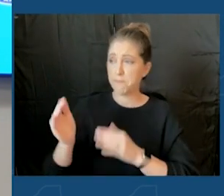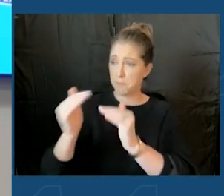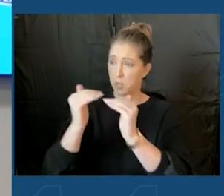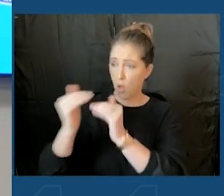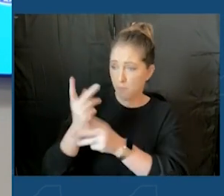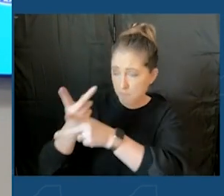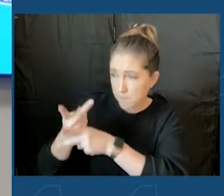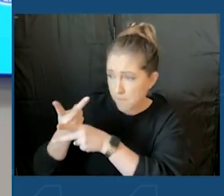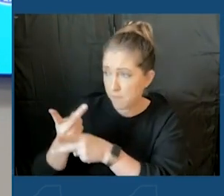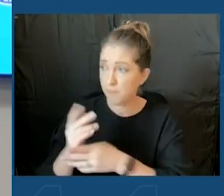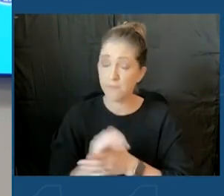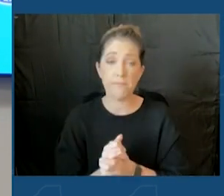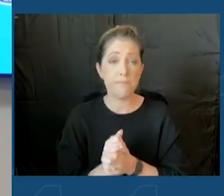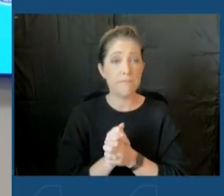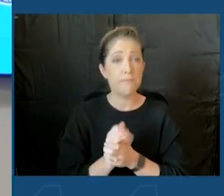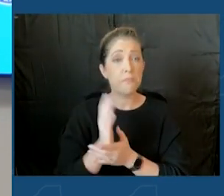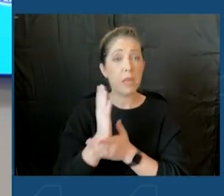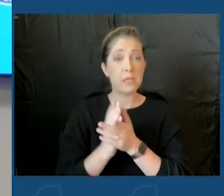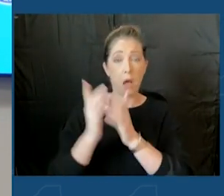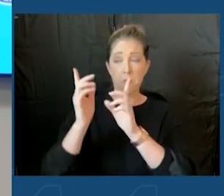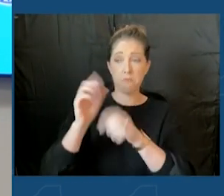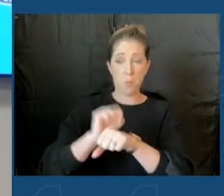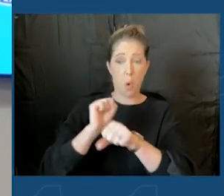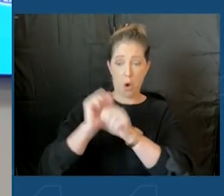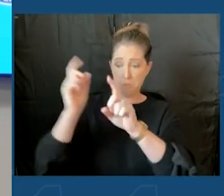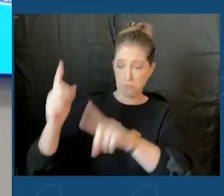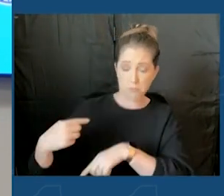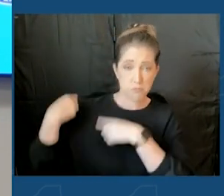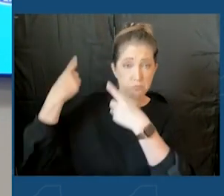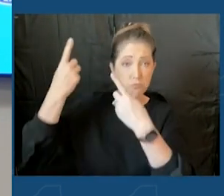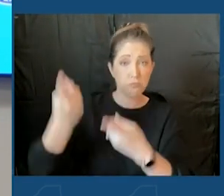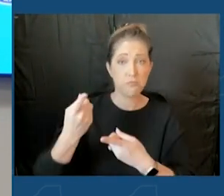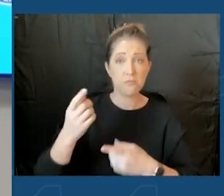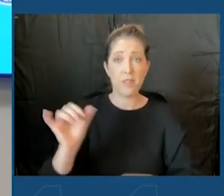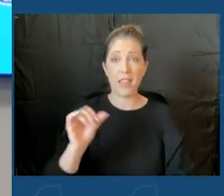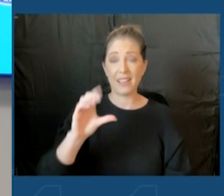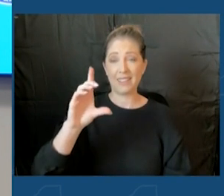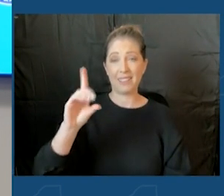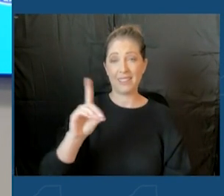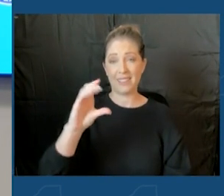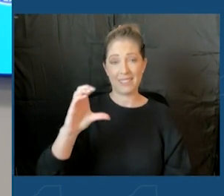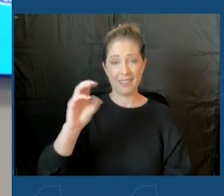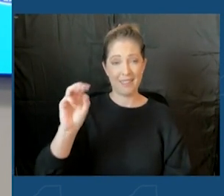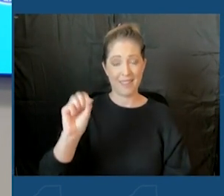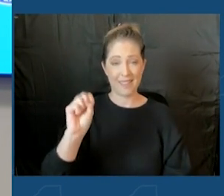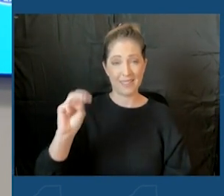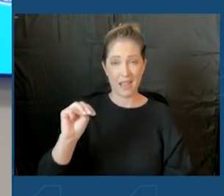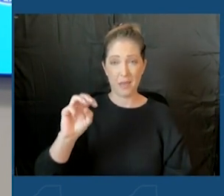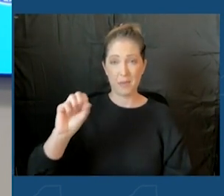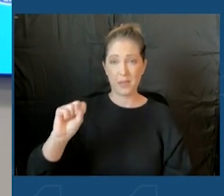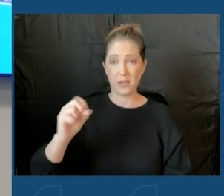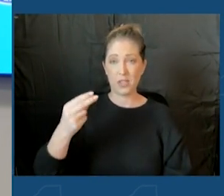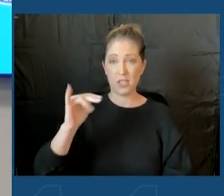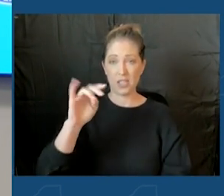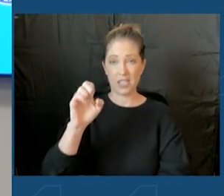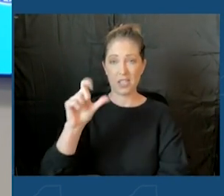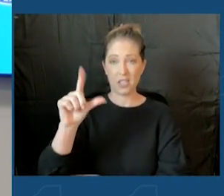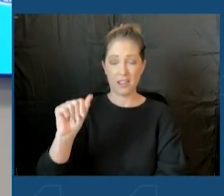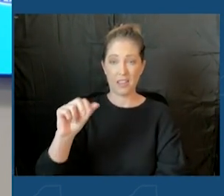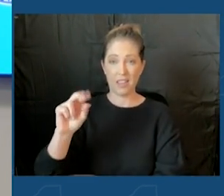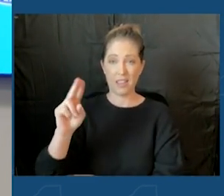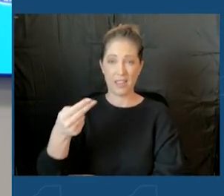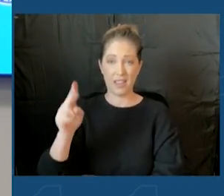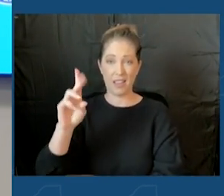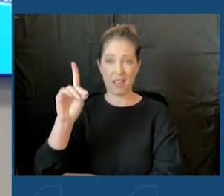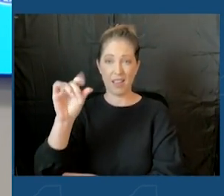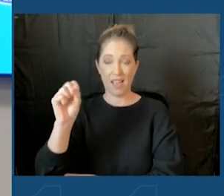longtime employees, like DCSM Sheila Hudson, who's been with the MTA for 36 years. Where are you,